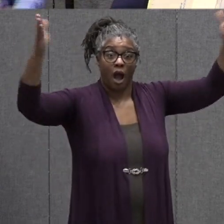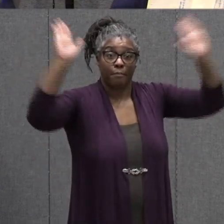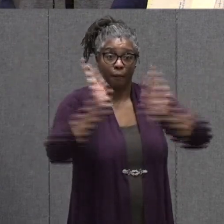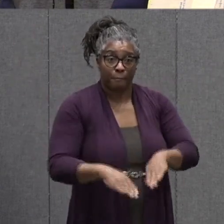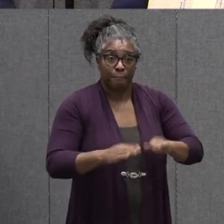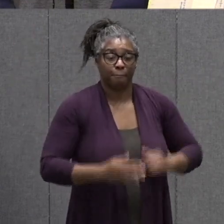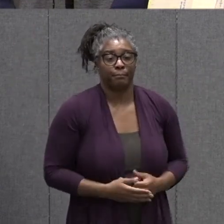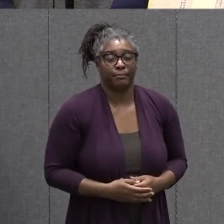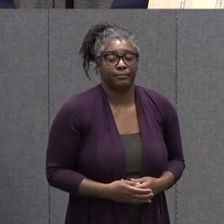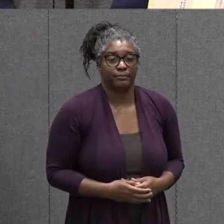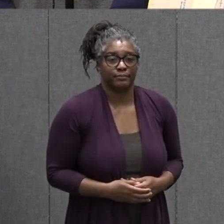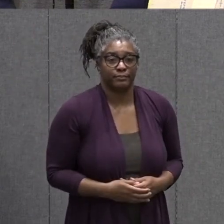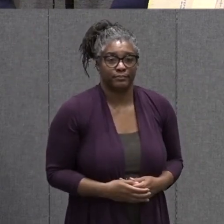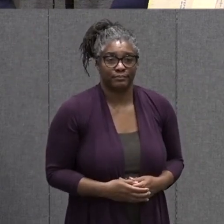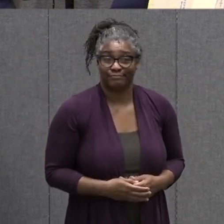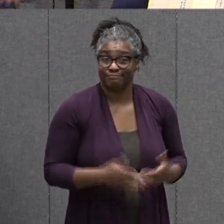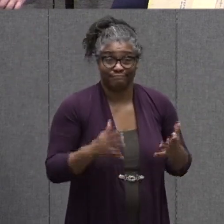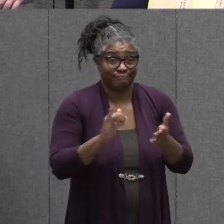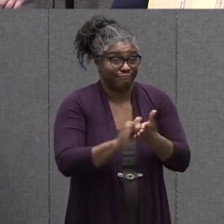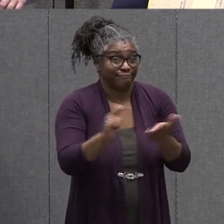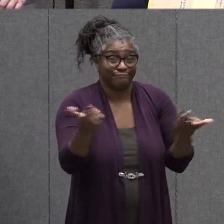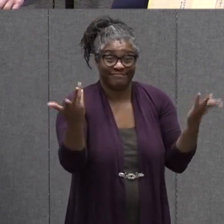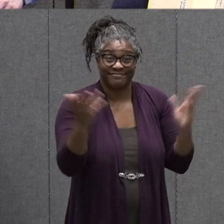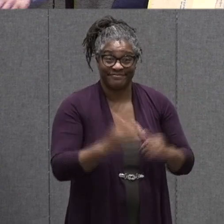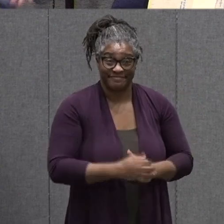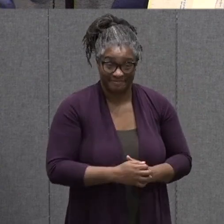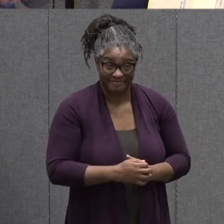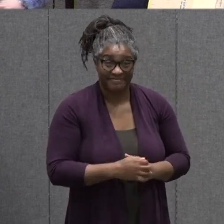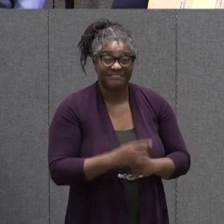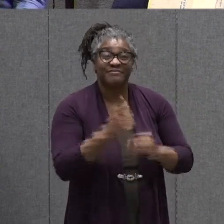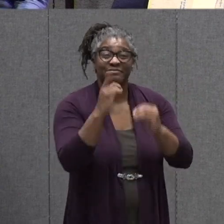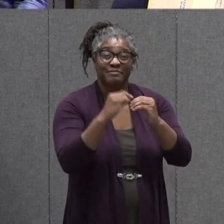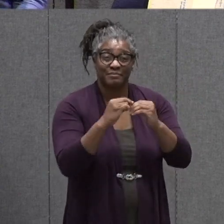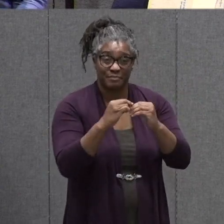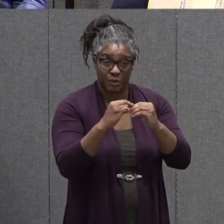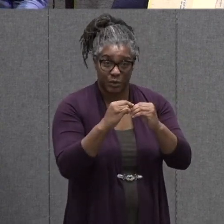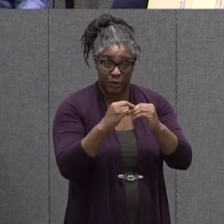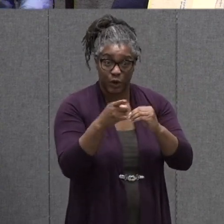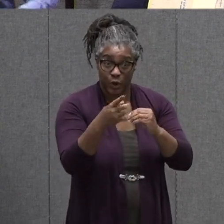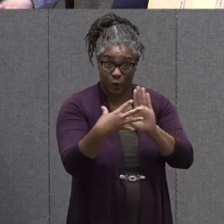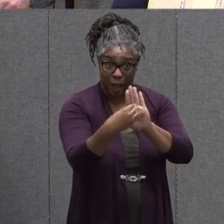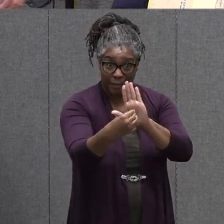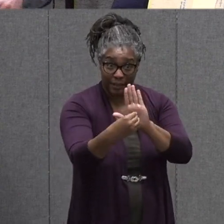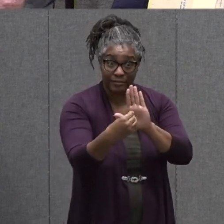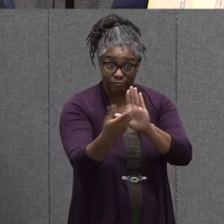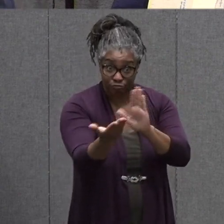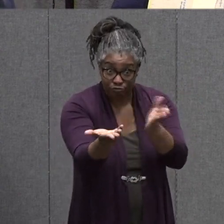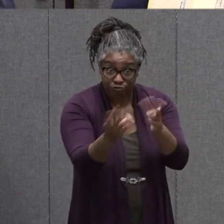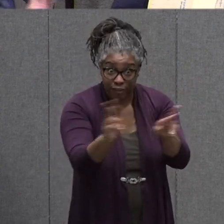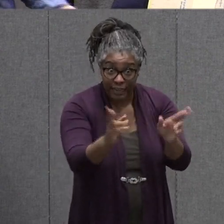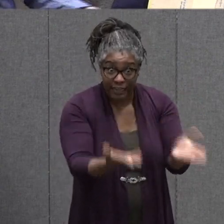Ooh, and that's it. Let's try it one more time. And then you make sure that you're copying, okay? Here we go.